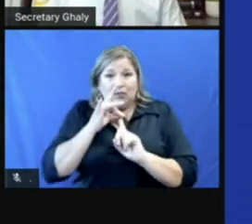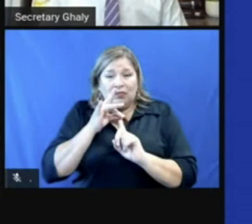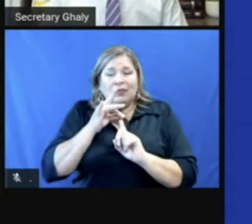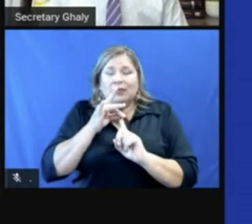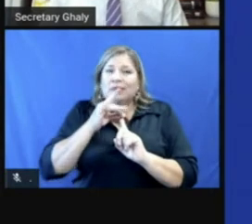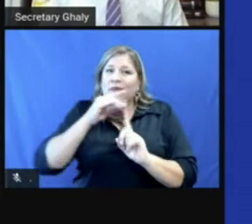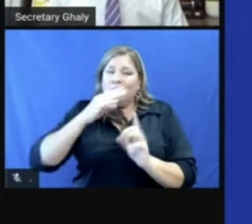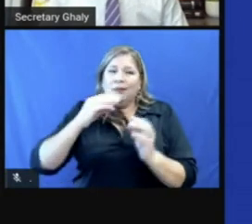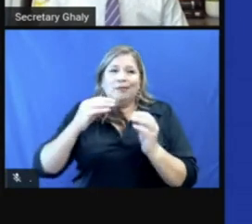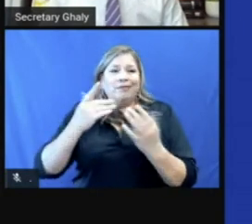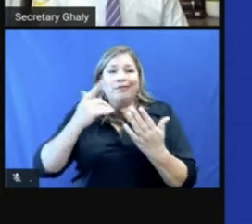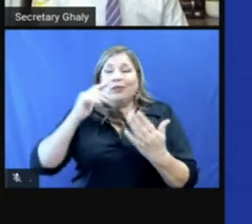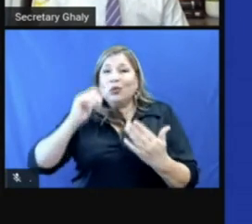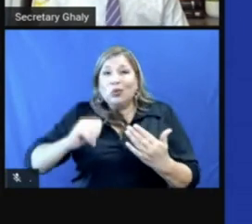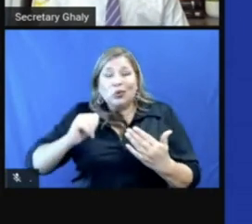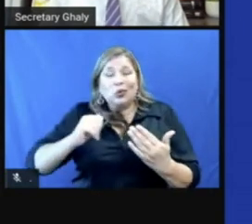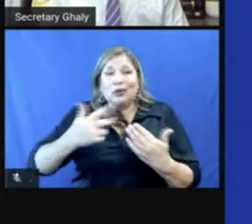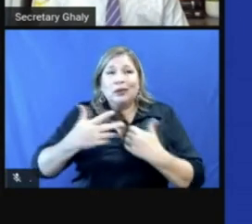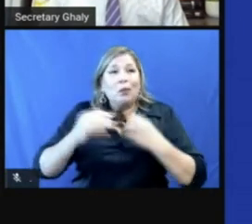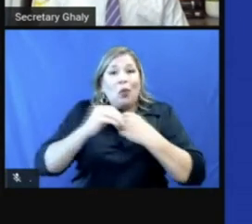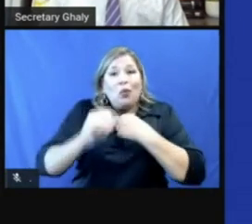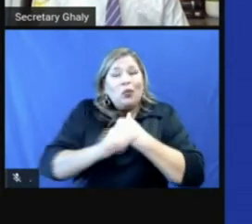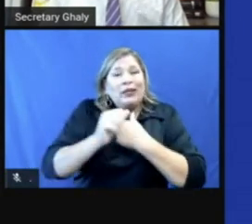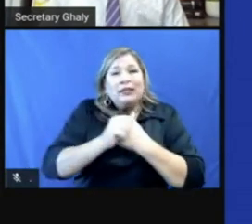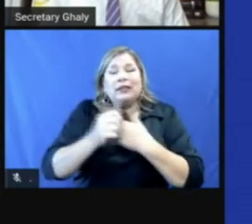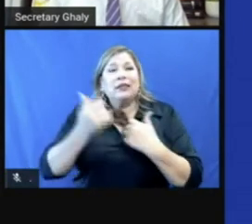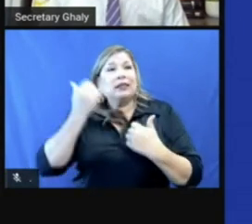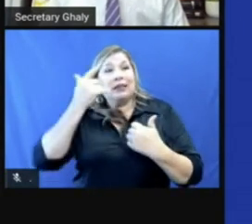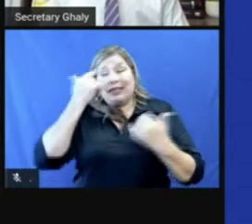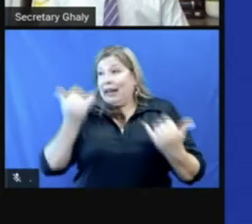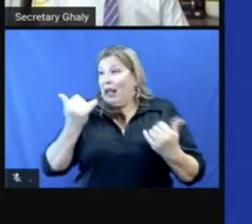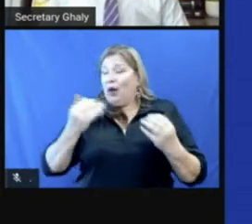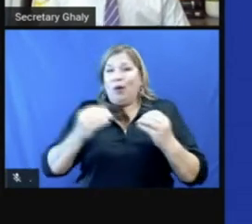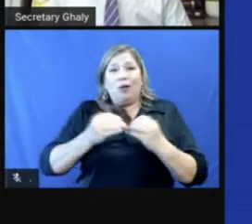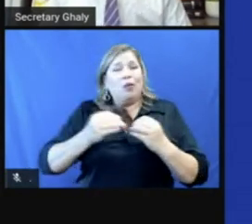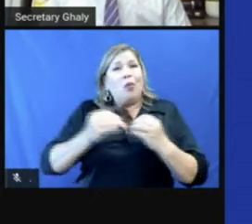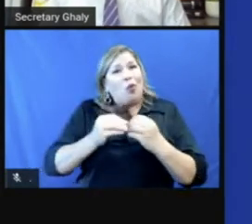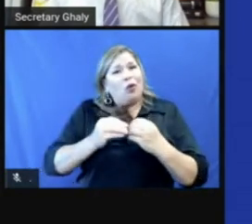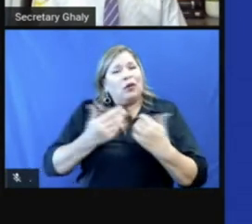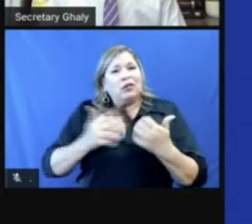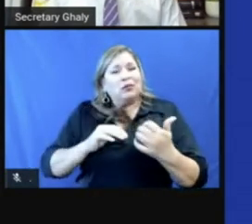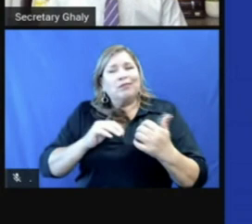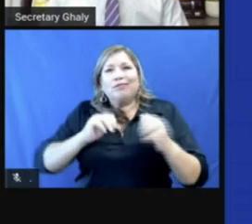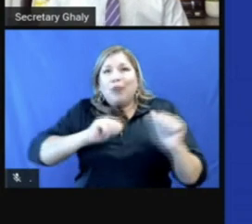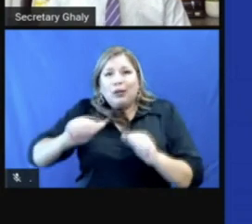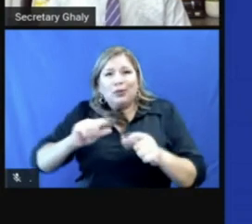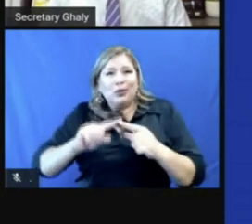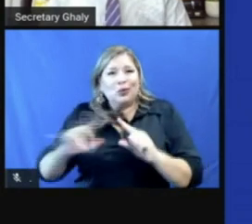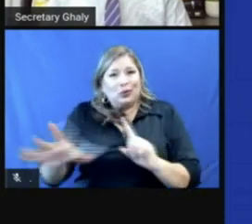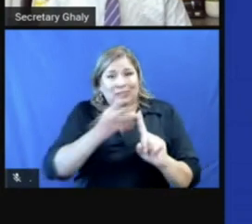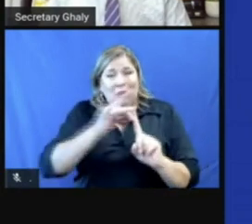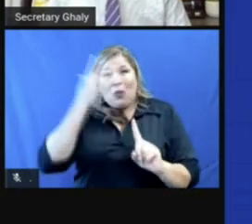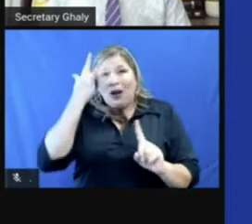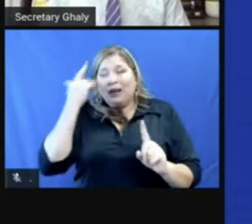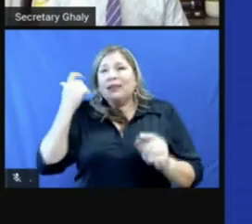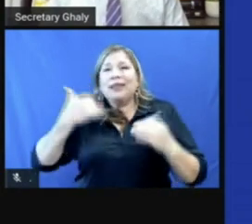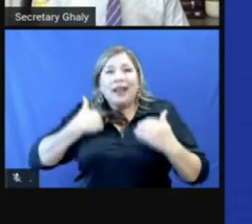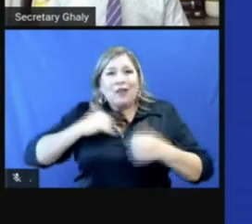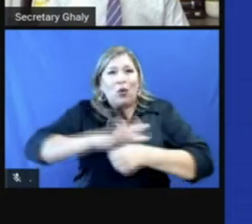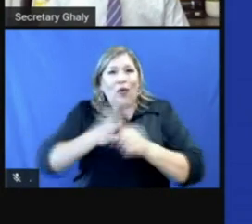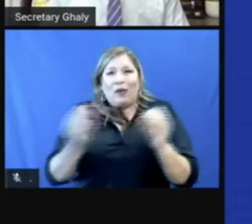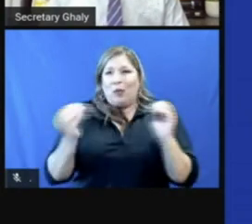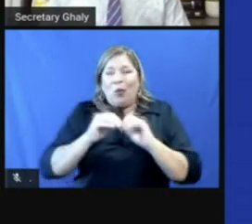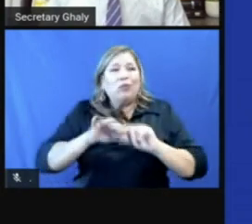more baseline background virus in our communities, that you're in a situation, the duration